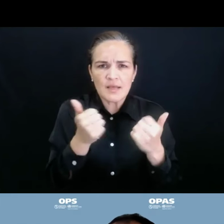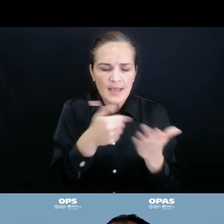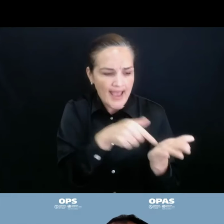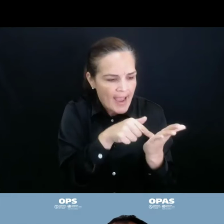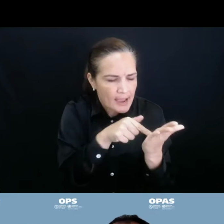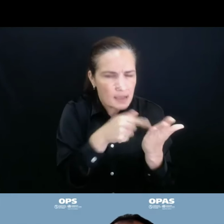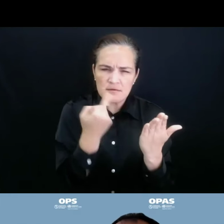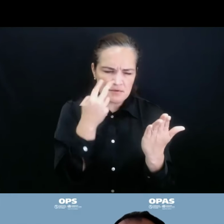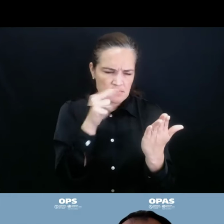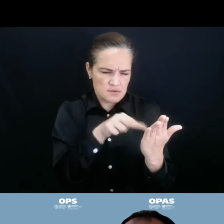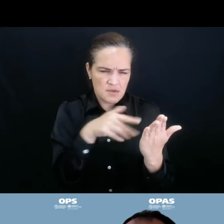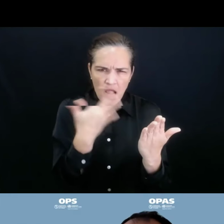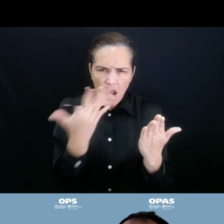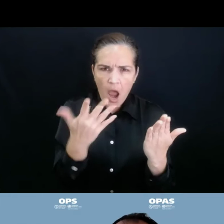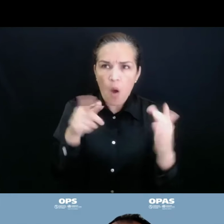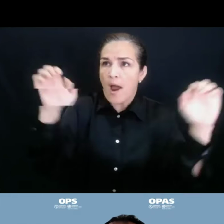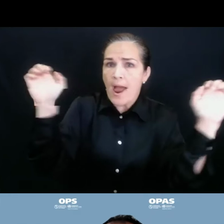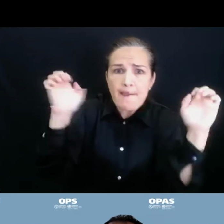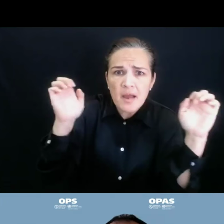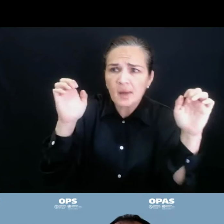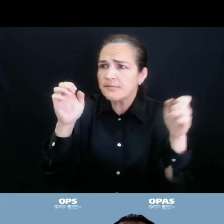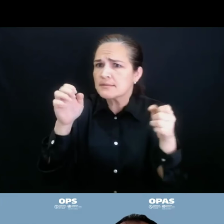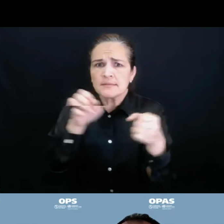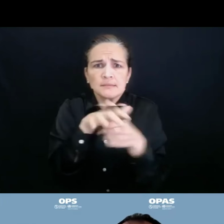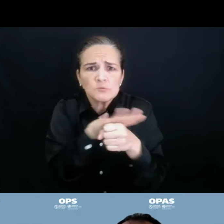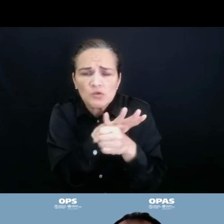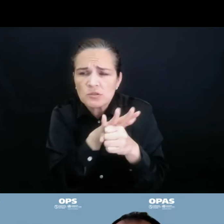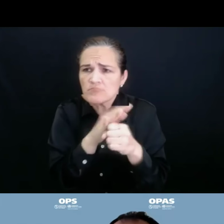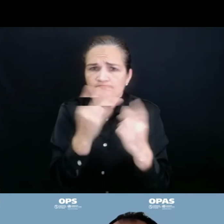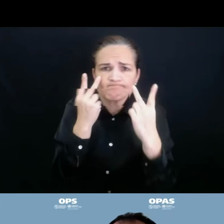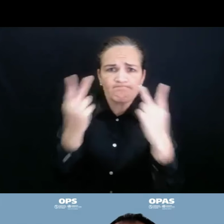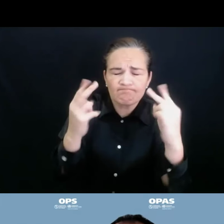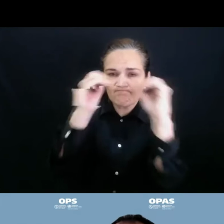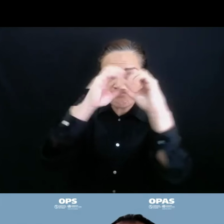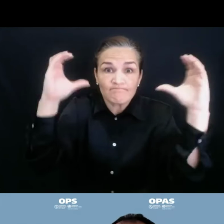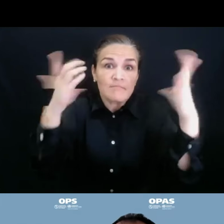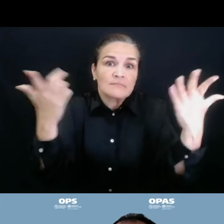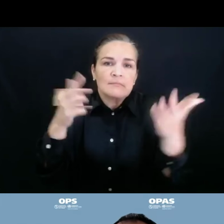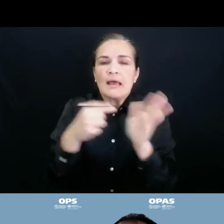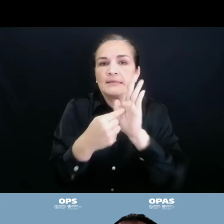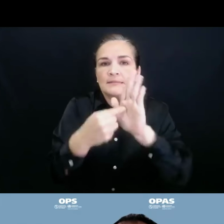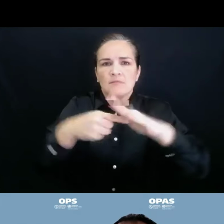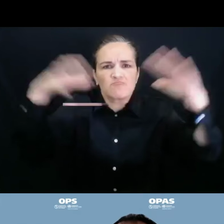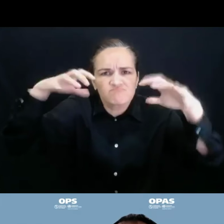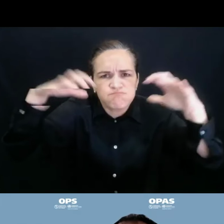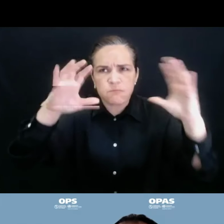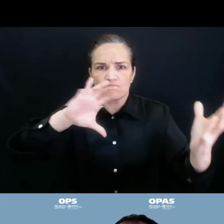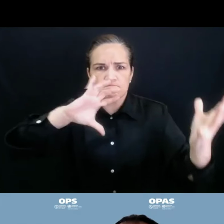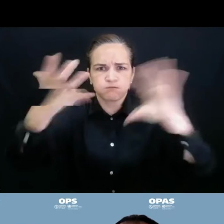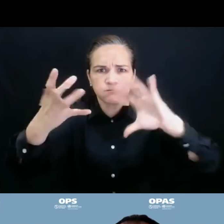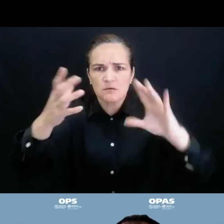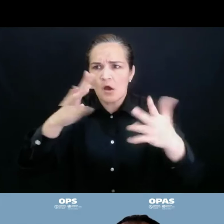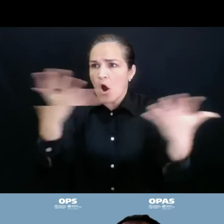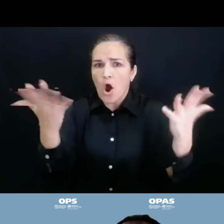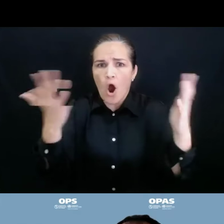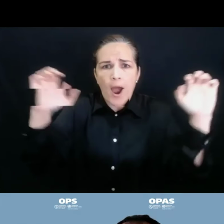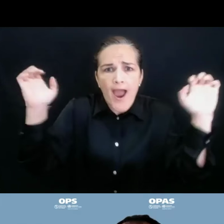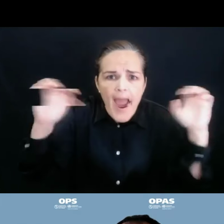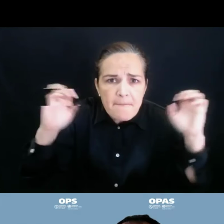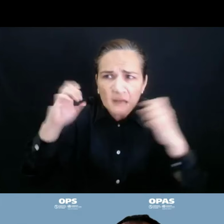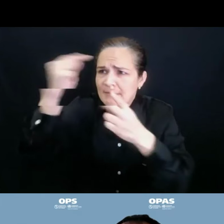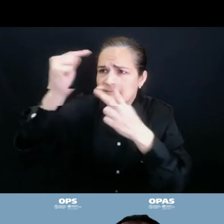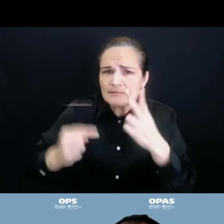during emergency health situations, like natural disasters or other health emergencies, that the access